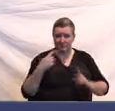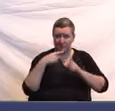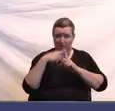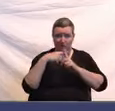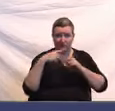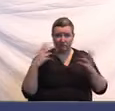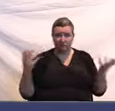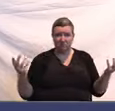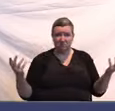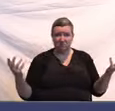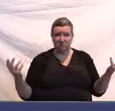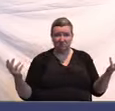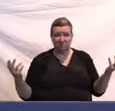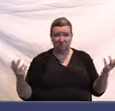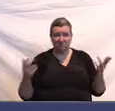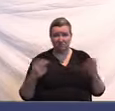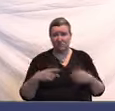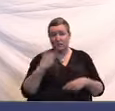3 words: